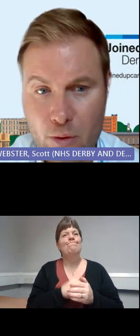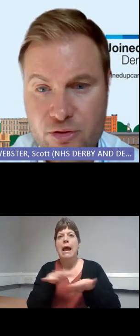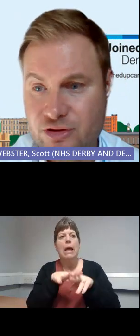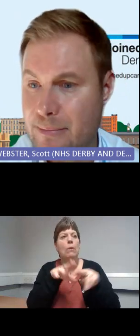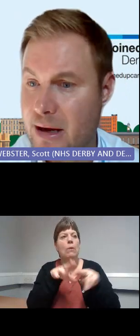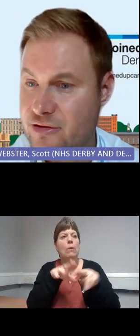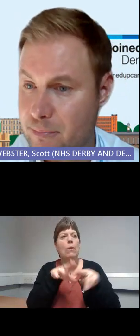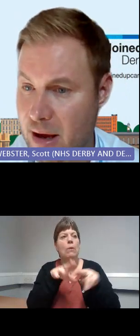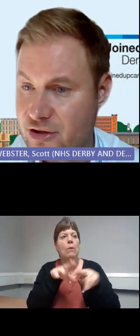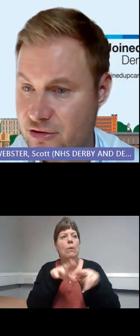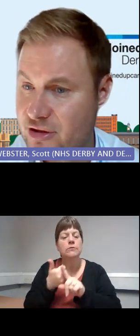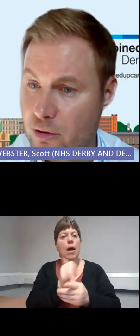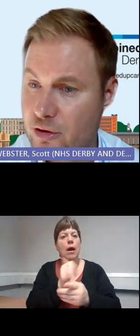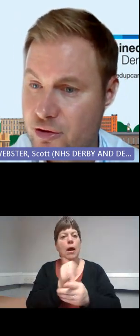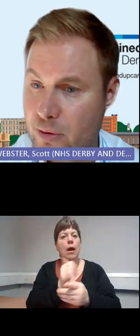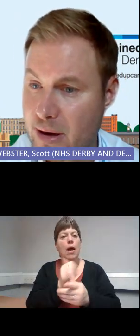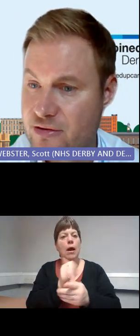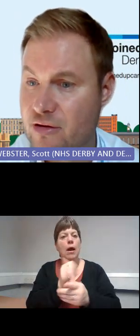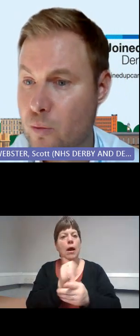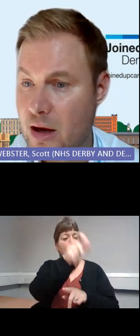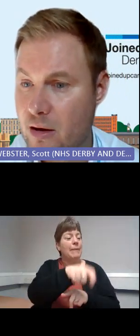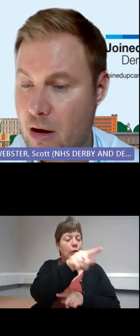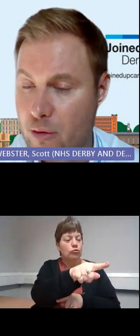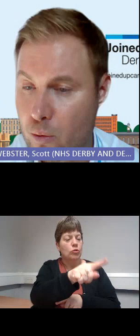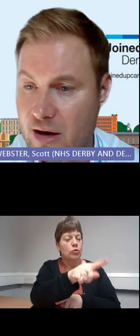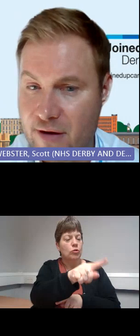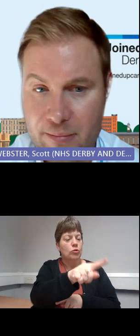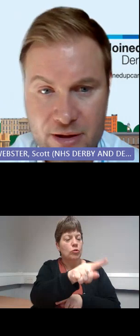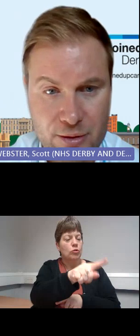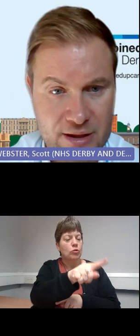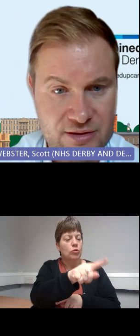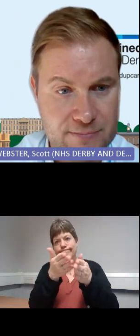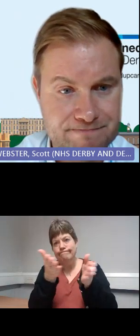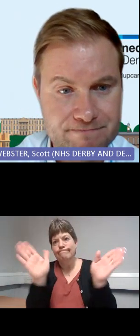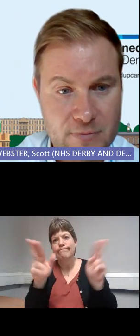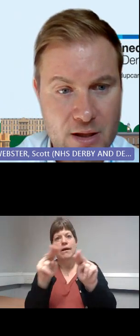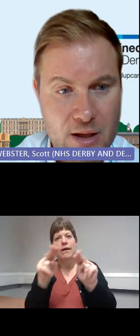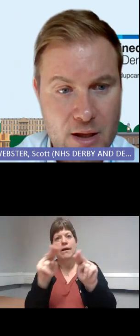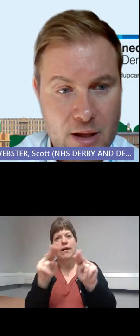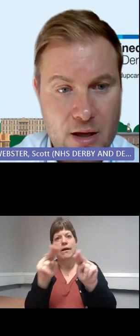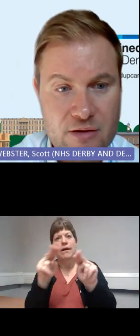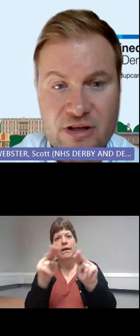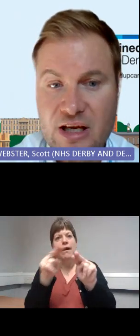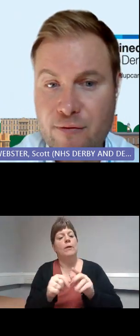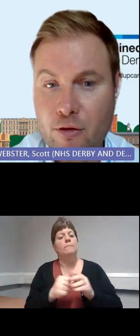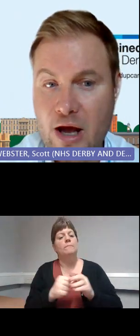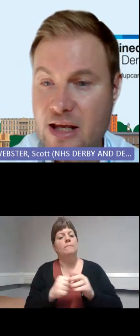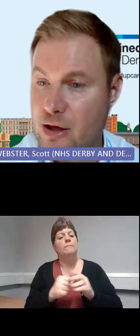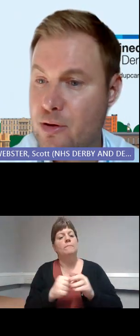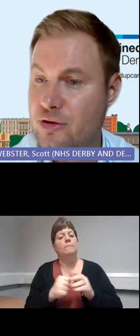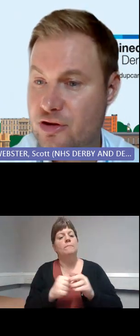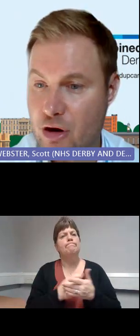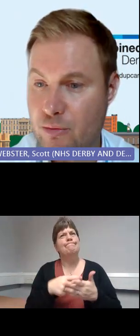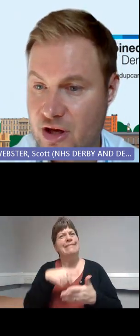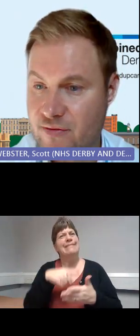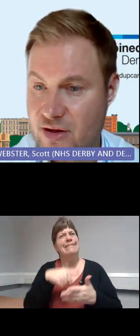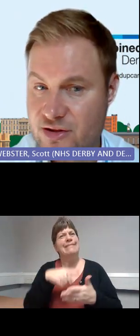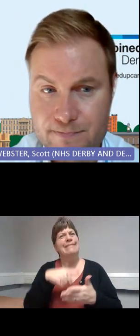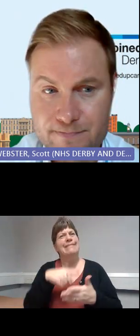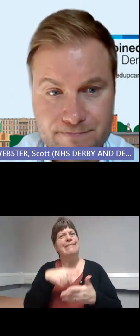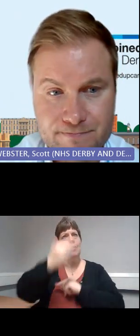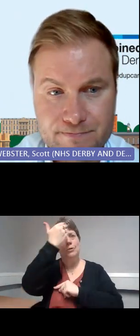support, so it won't just impact on patients, it will also impact on the wider family unit. The need for a community